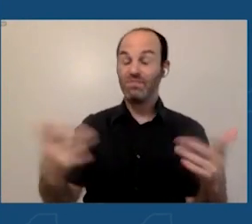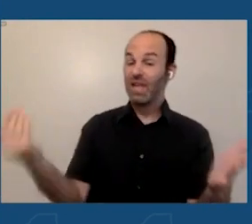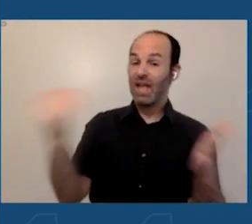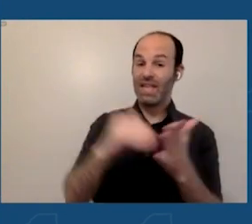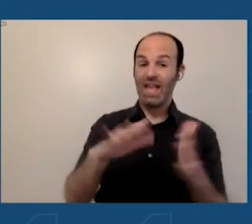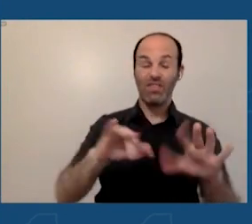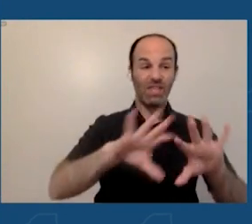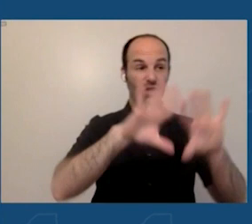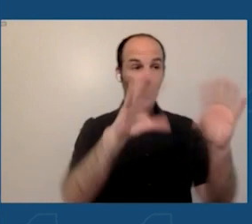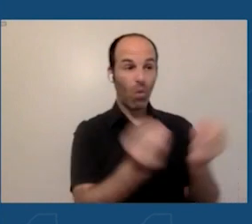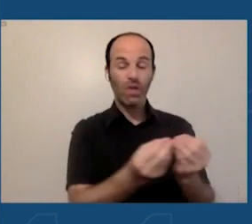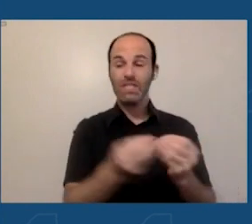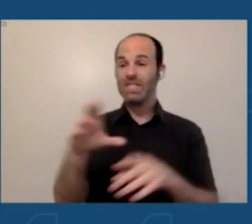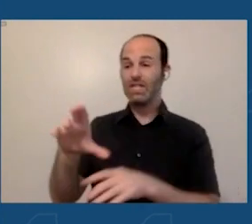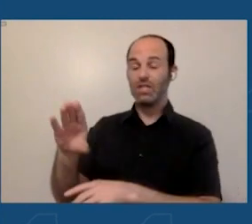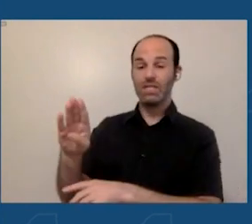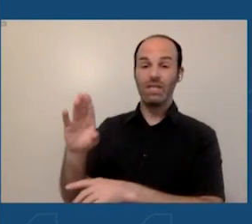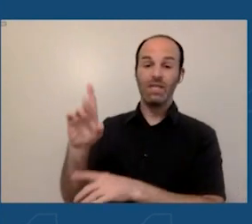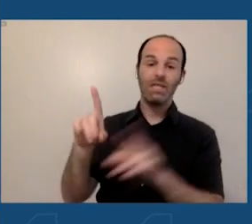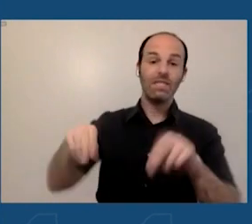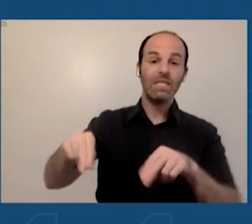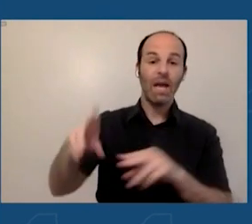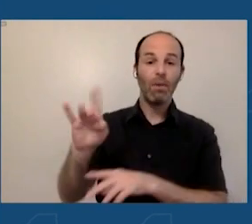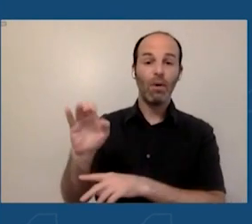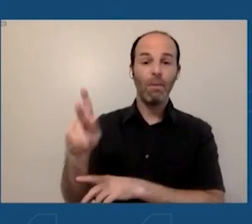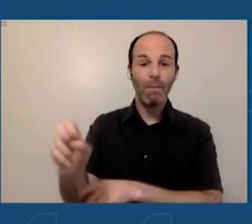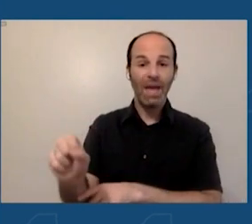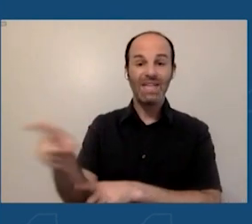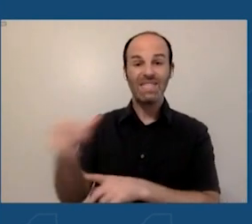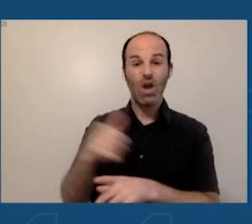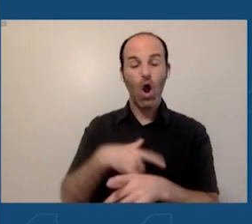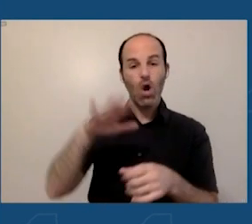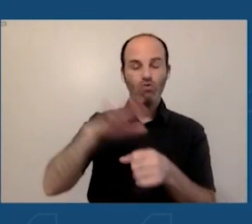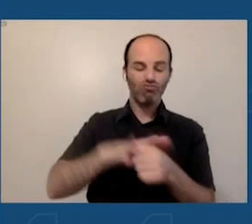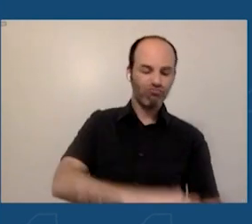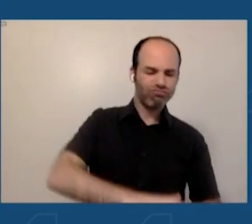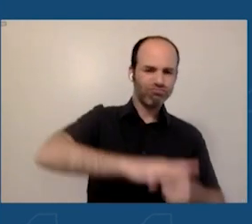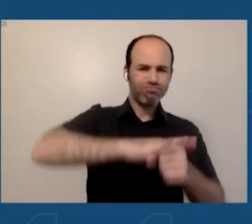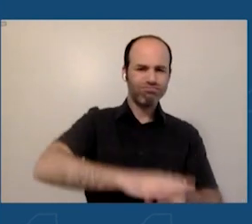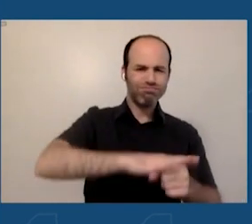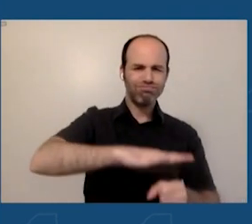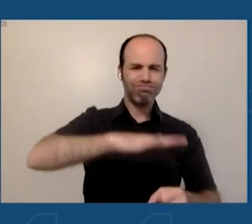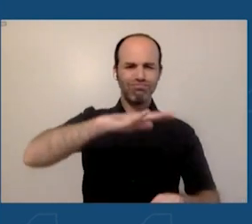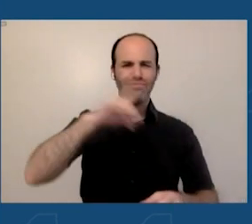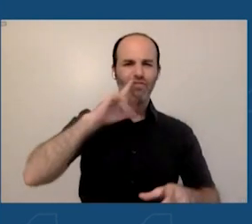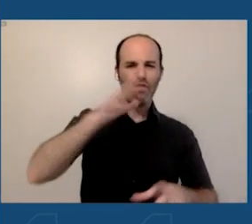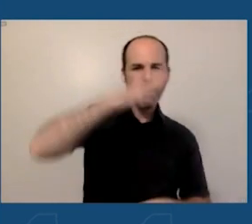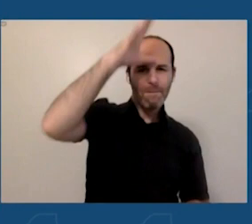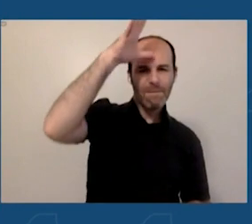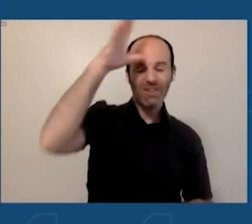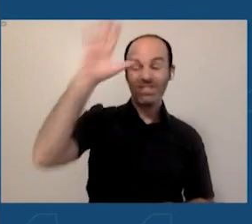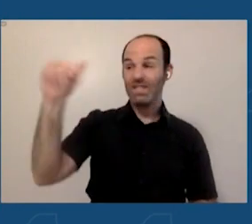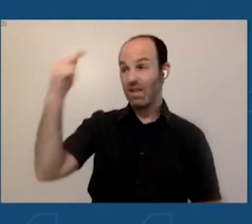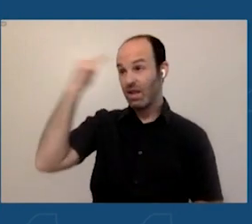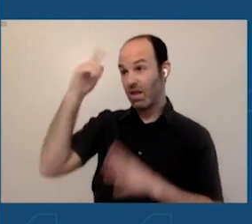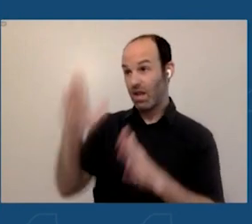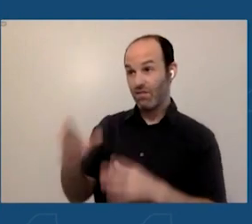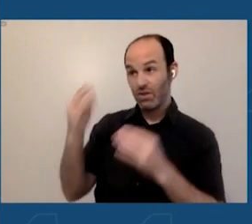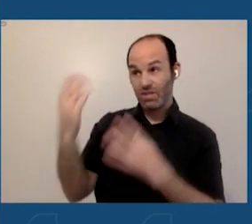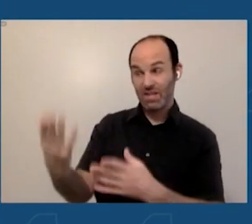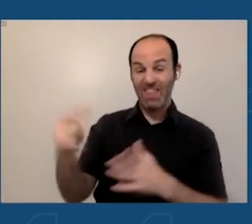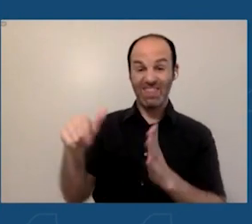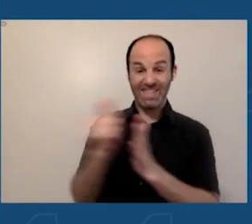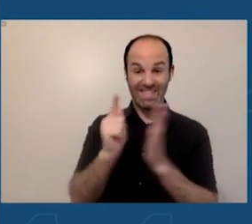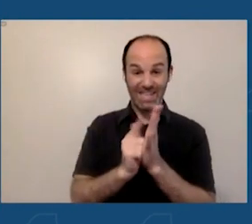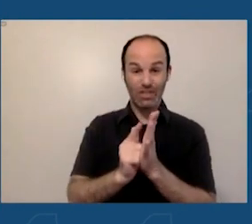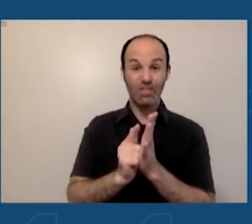incredible. They alleviate the stress for parents. And Governor, this legislation is rated PG for